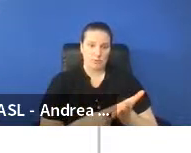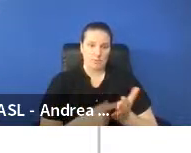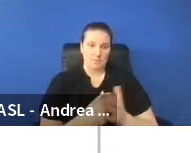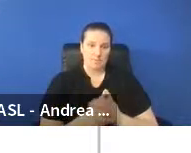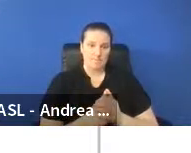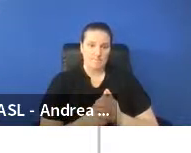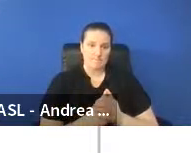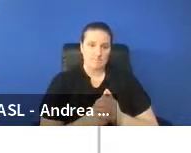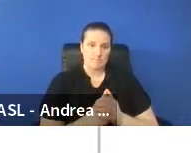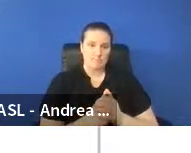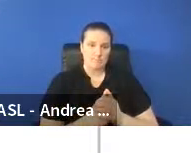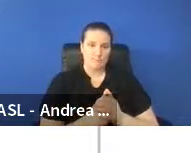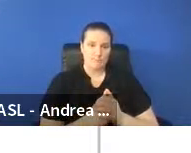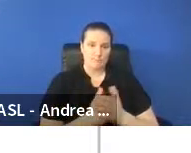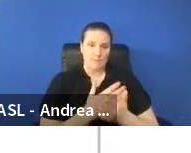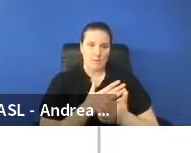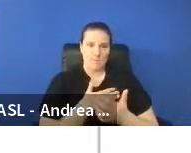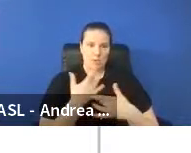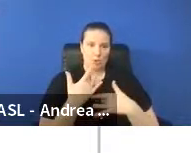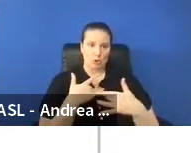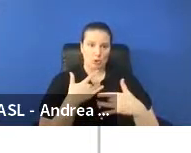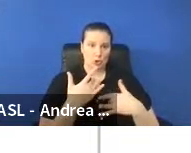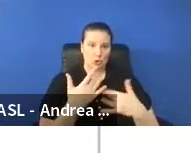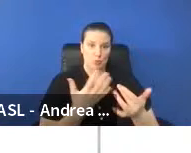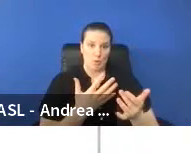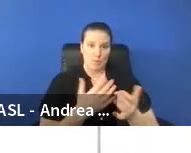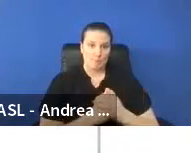And I guess my concern is